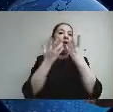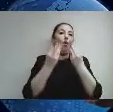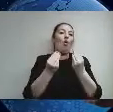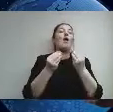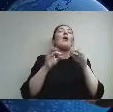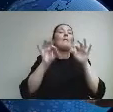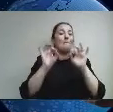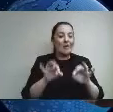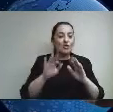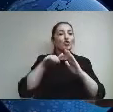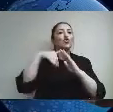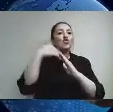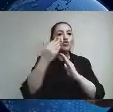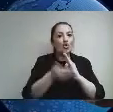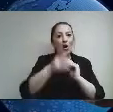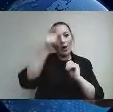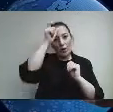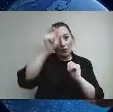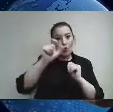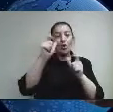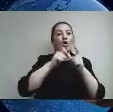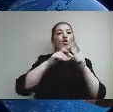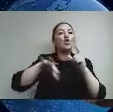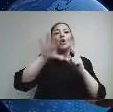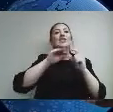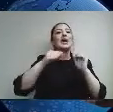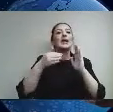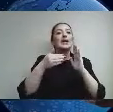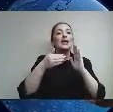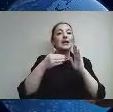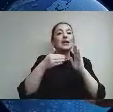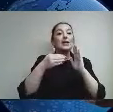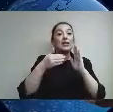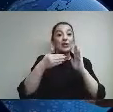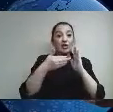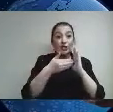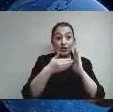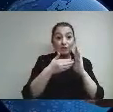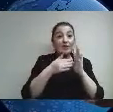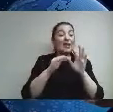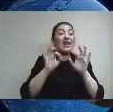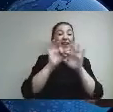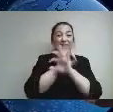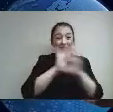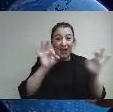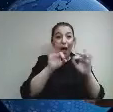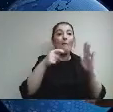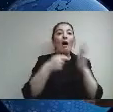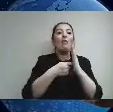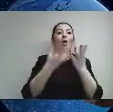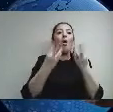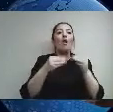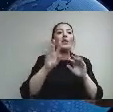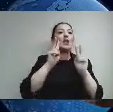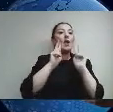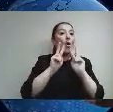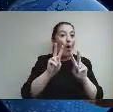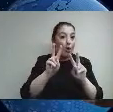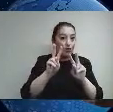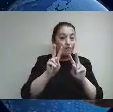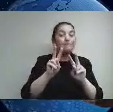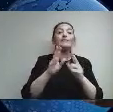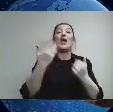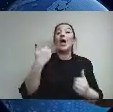and then we realized there's no clear definition of social enterprise. There was no clarification on the public side,